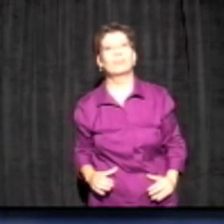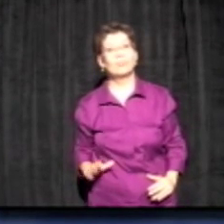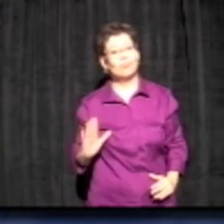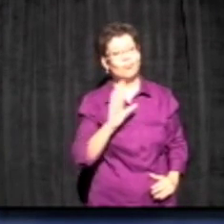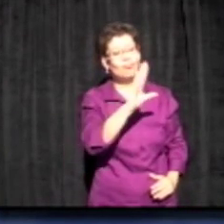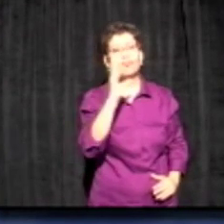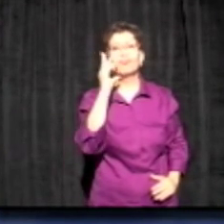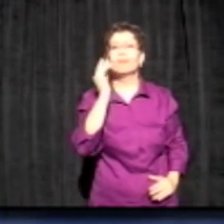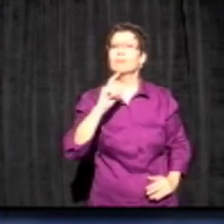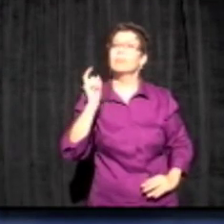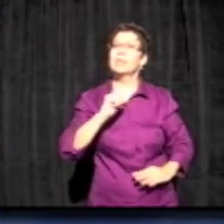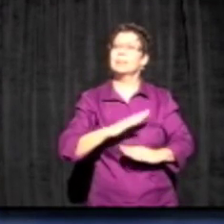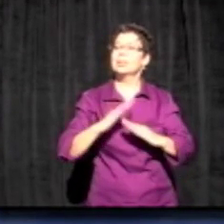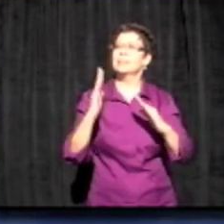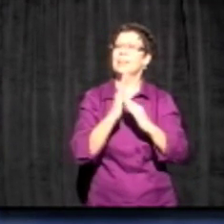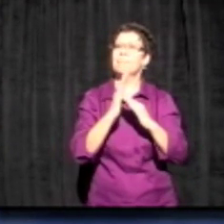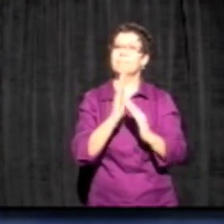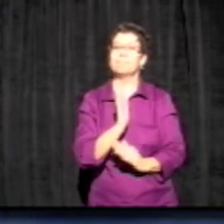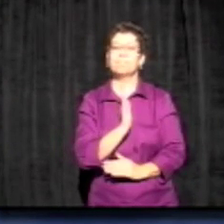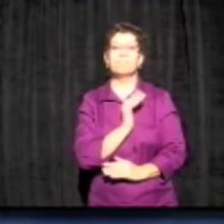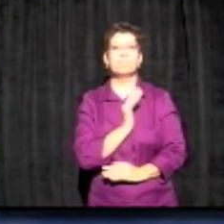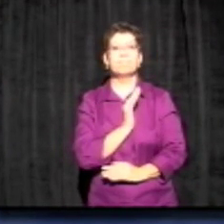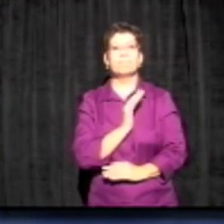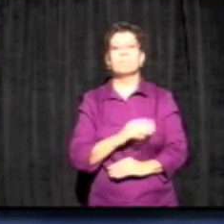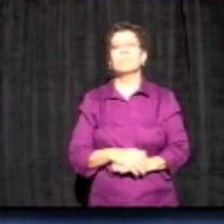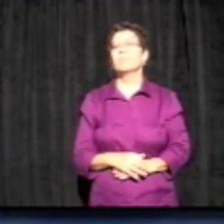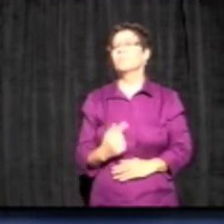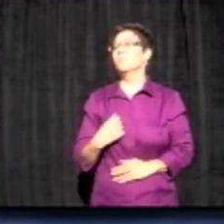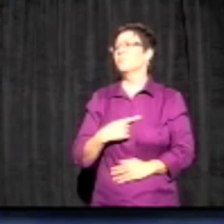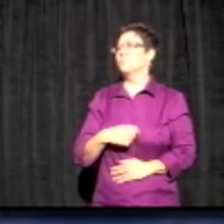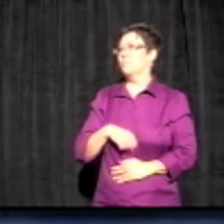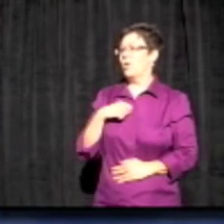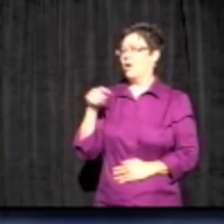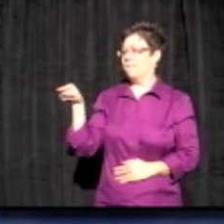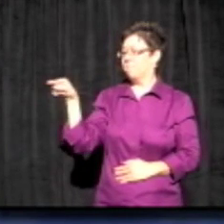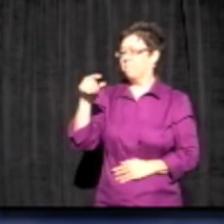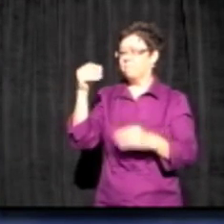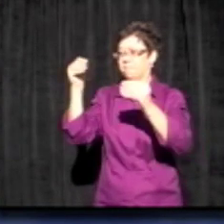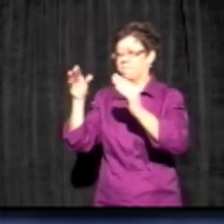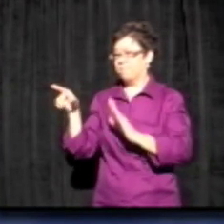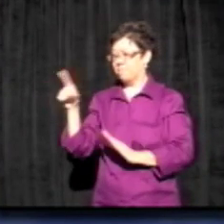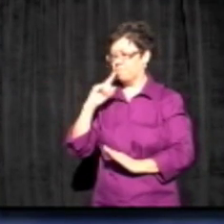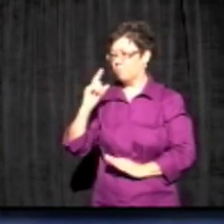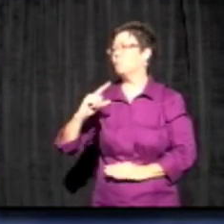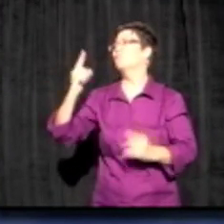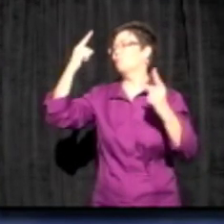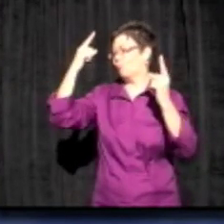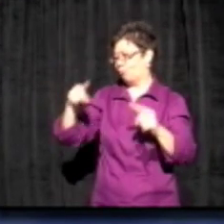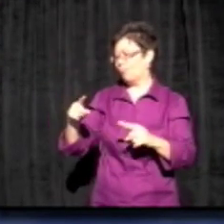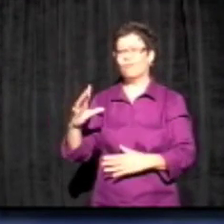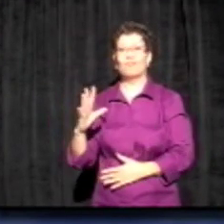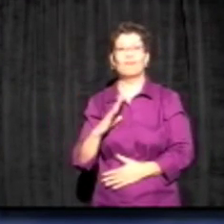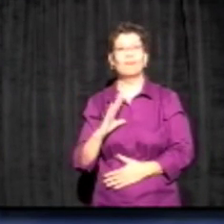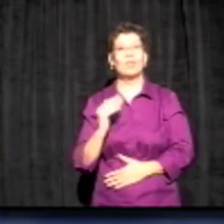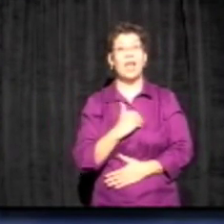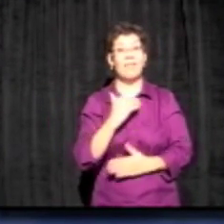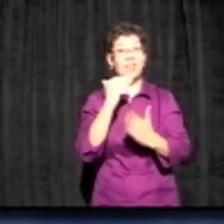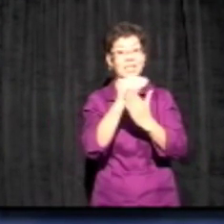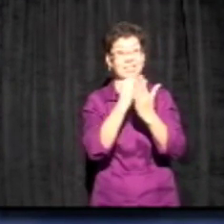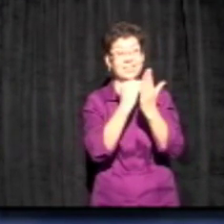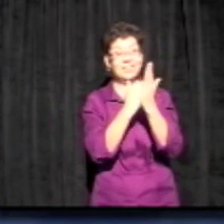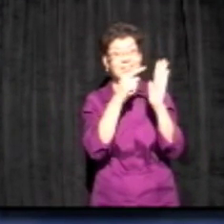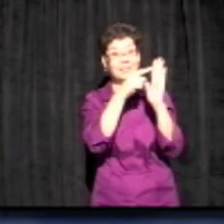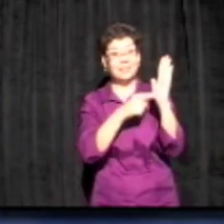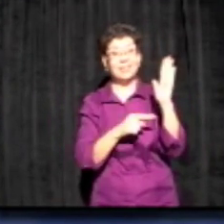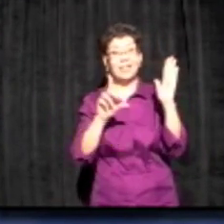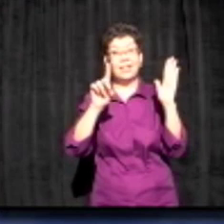unparalleled experience. Well, we're very proud of those dealers who said yes, and you'll see from our list of inaugural